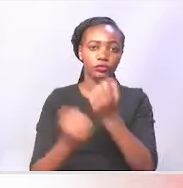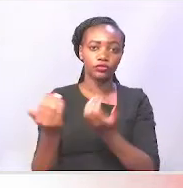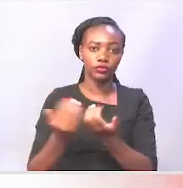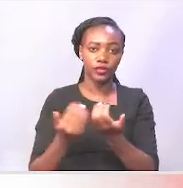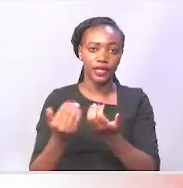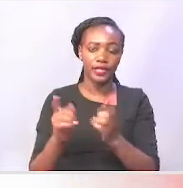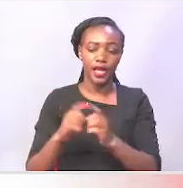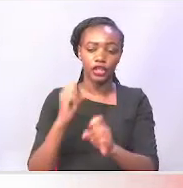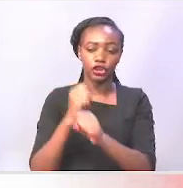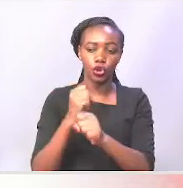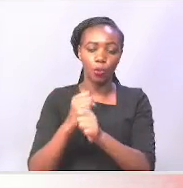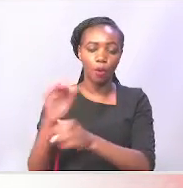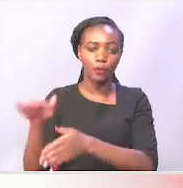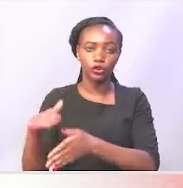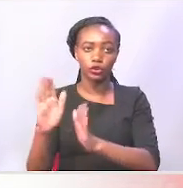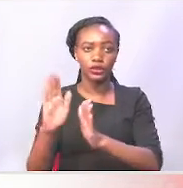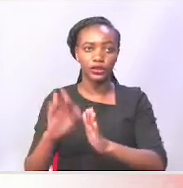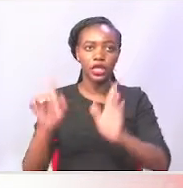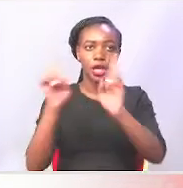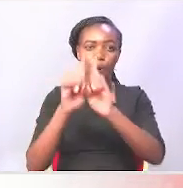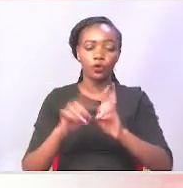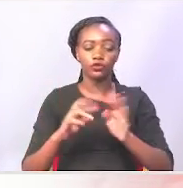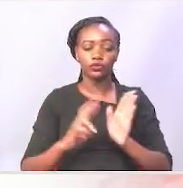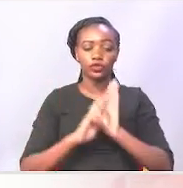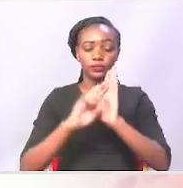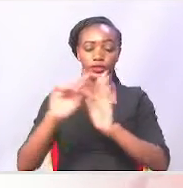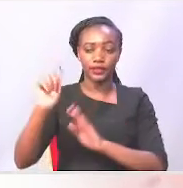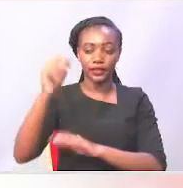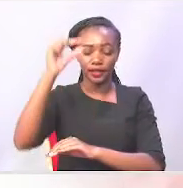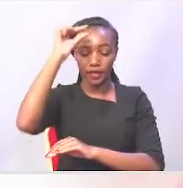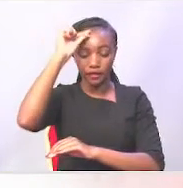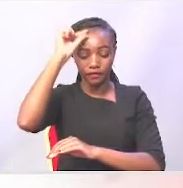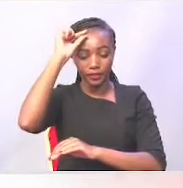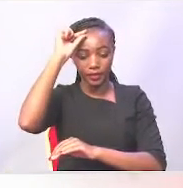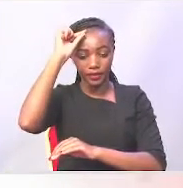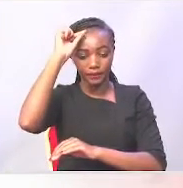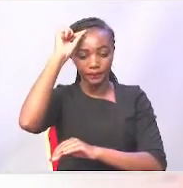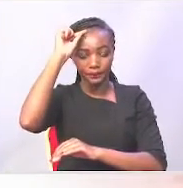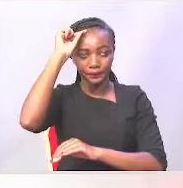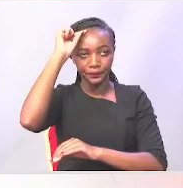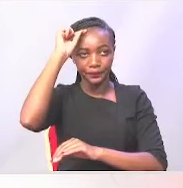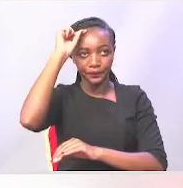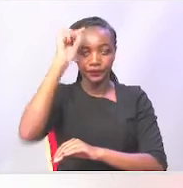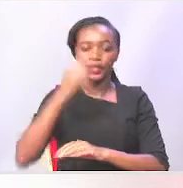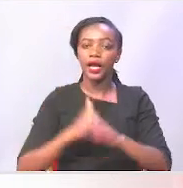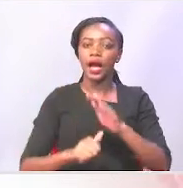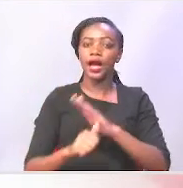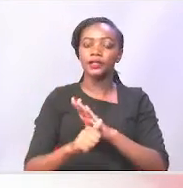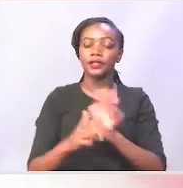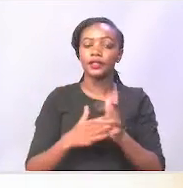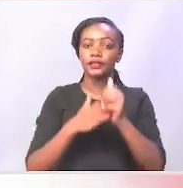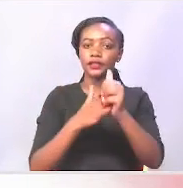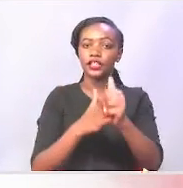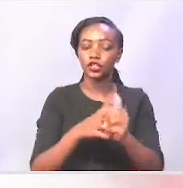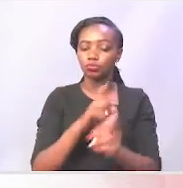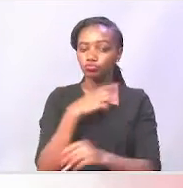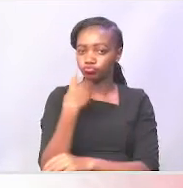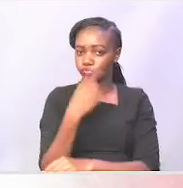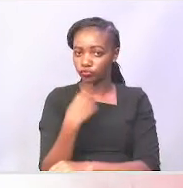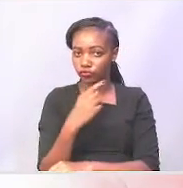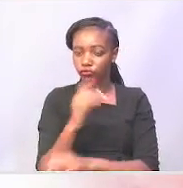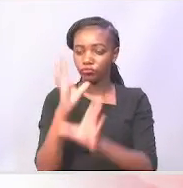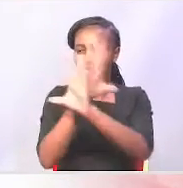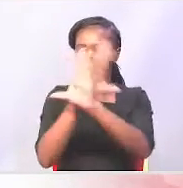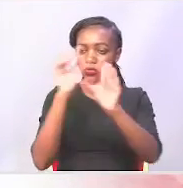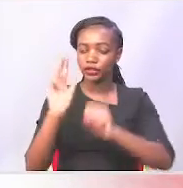opportunities. Also, on behalf of the government of Kenya, led under the wise leadership of our President, His Excellency Uhuru